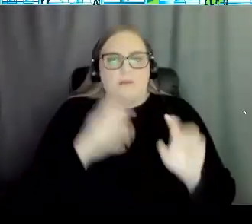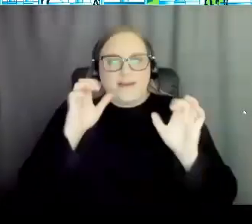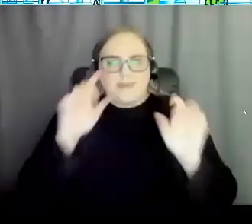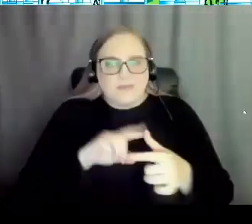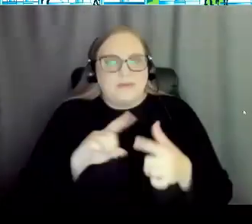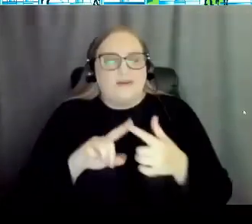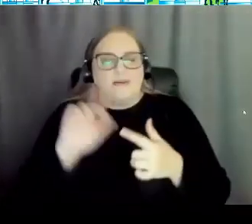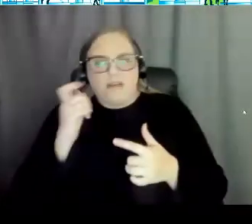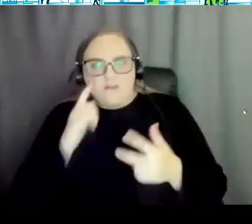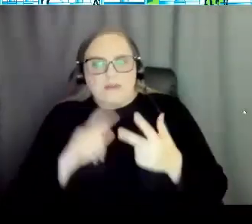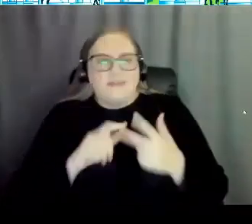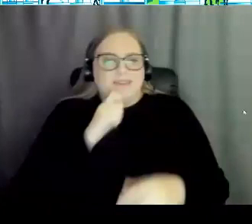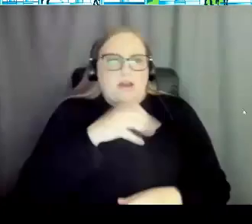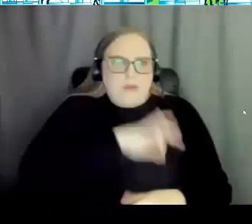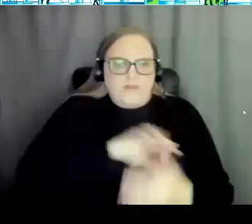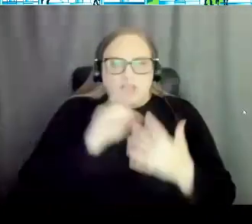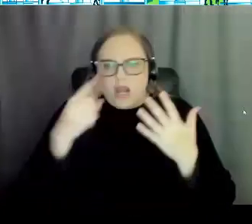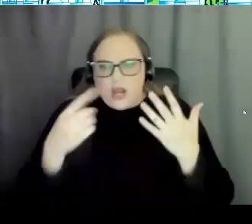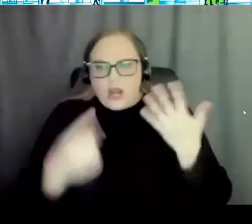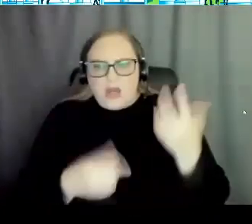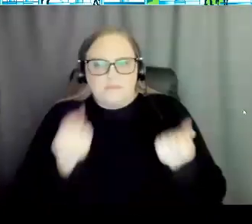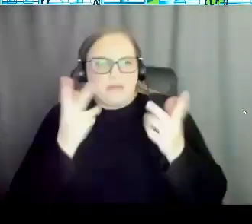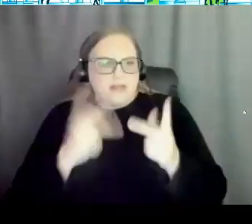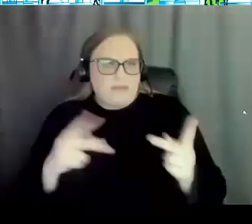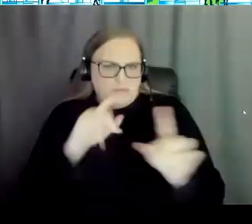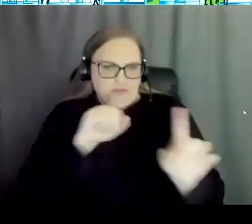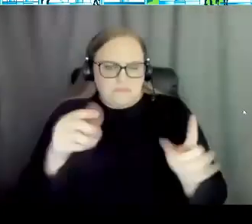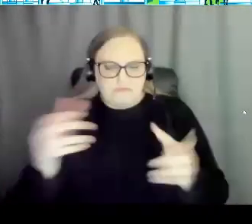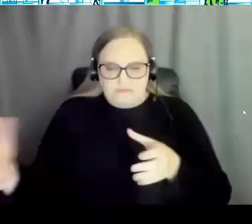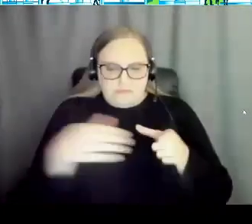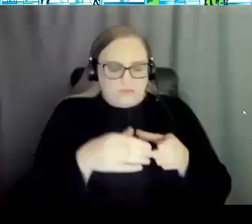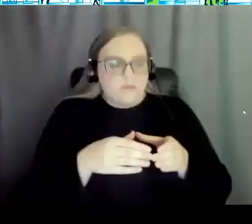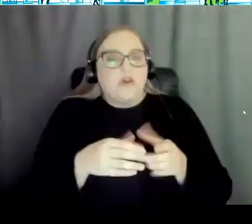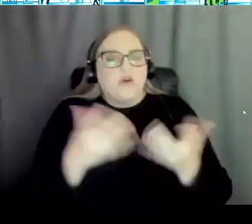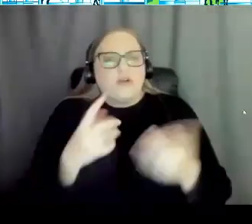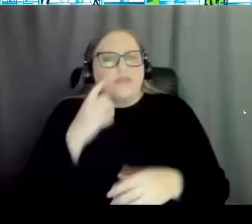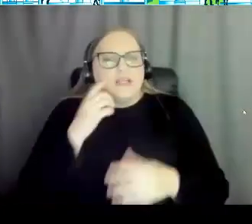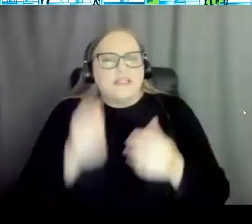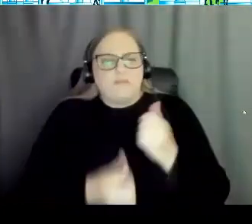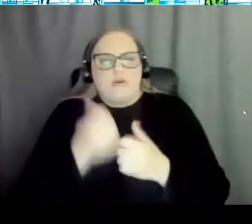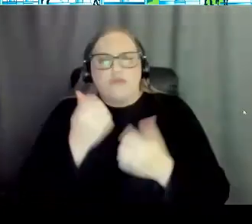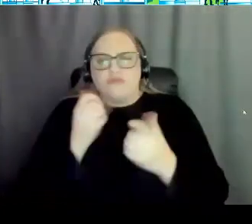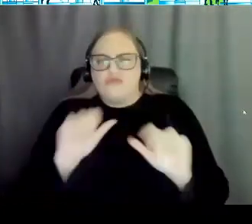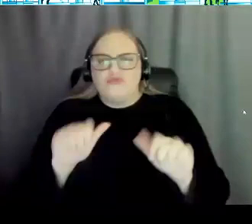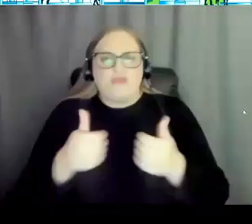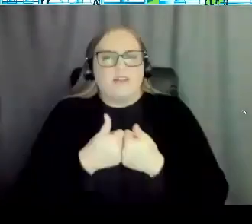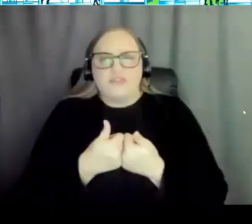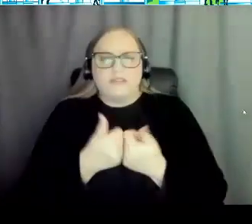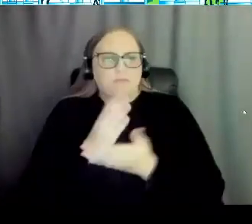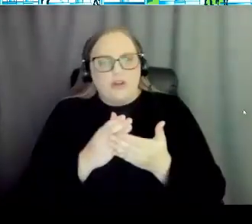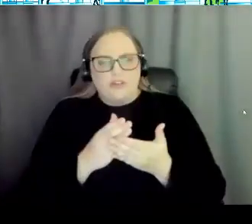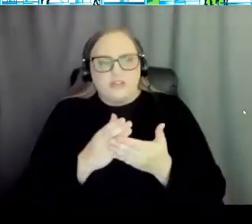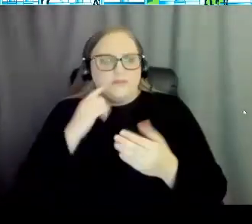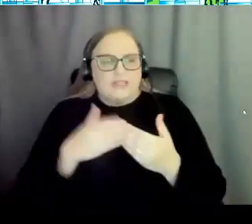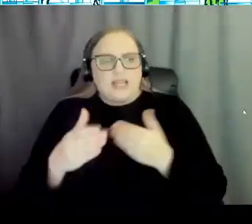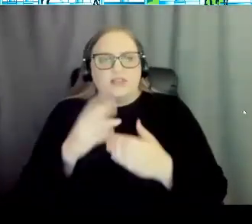private sector, and beyond. What do you think will be some of the most challenging aspects of the next 2 years for the consortia and for